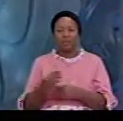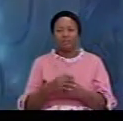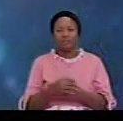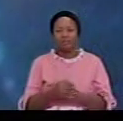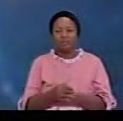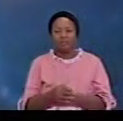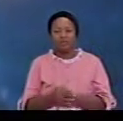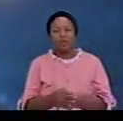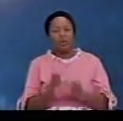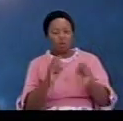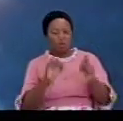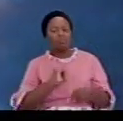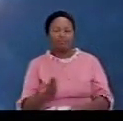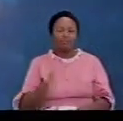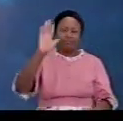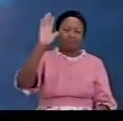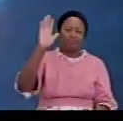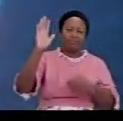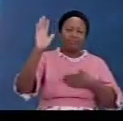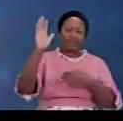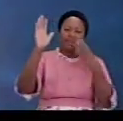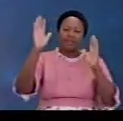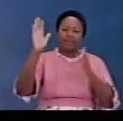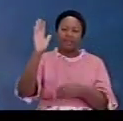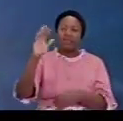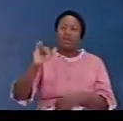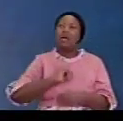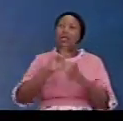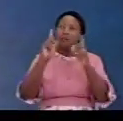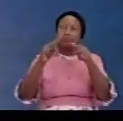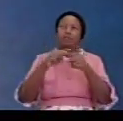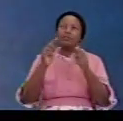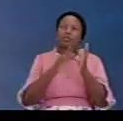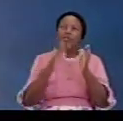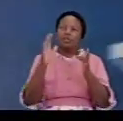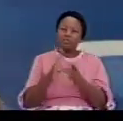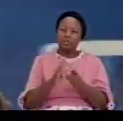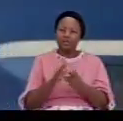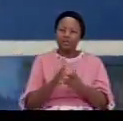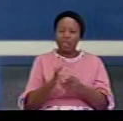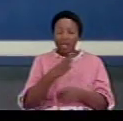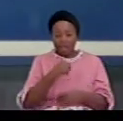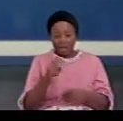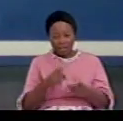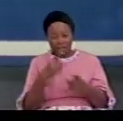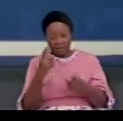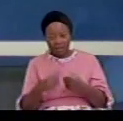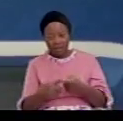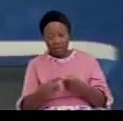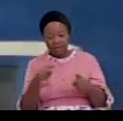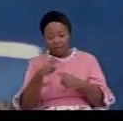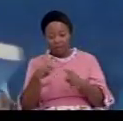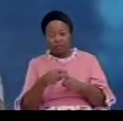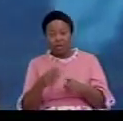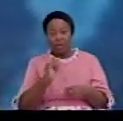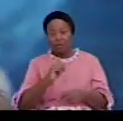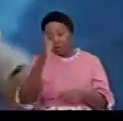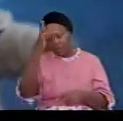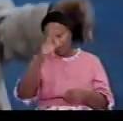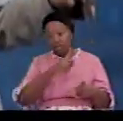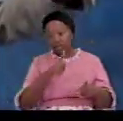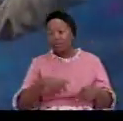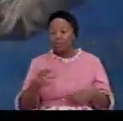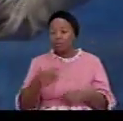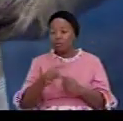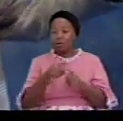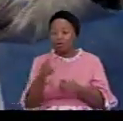Okay, I raise up my hand. I come to Jesus, and then when I finish here, I will